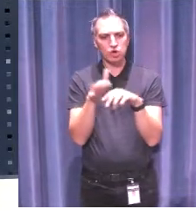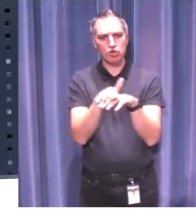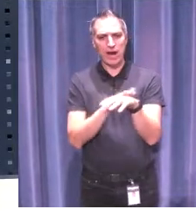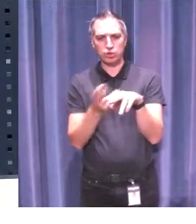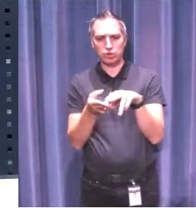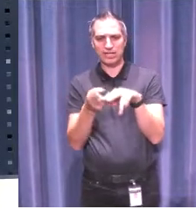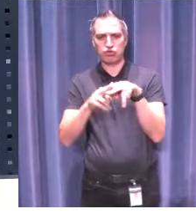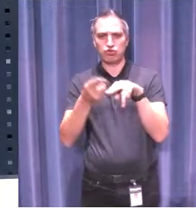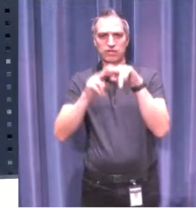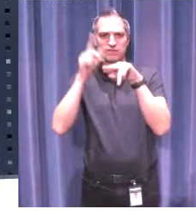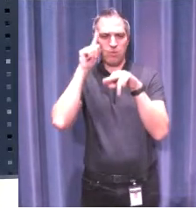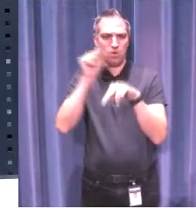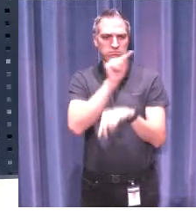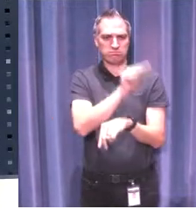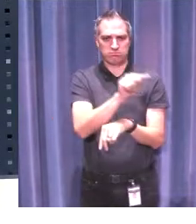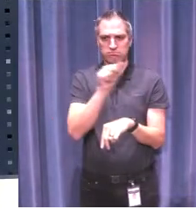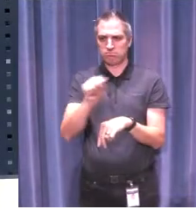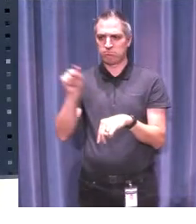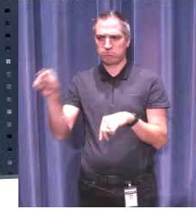those measures.